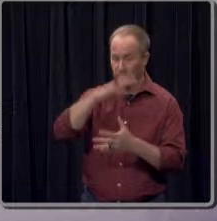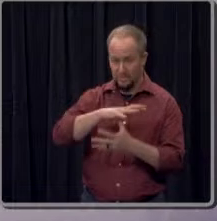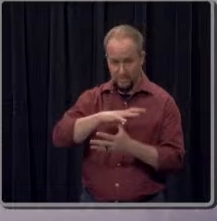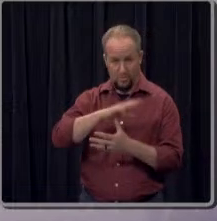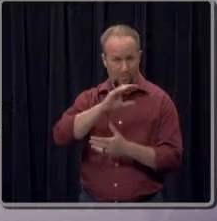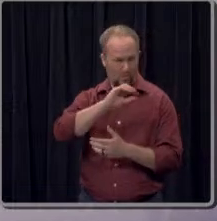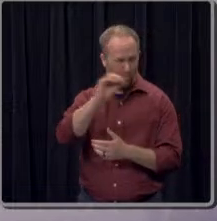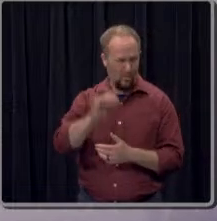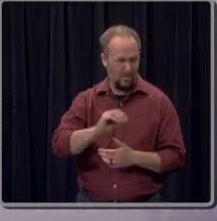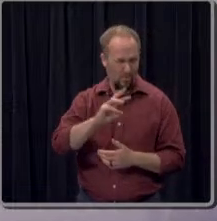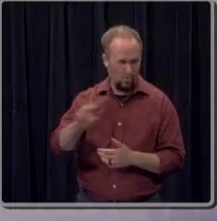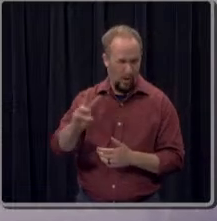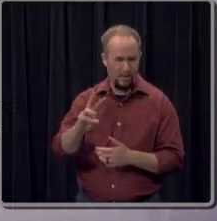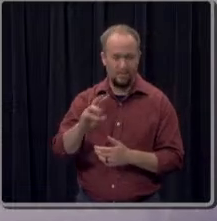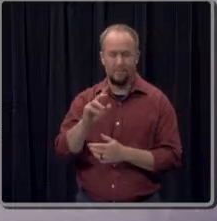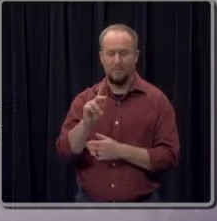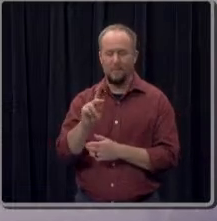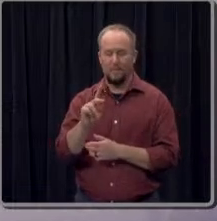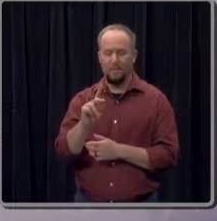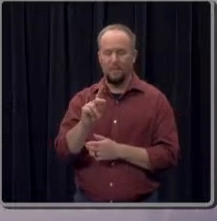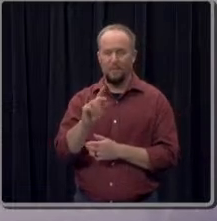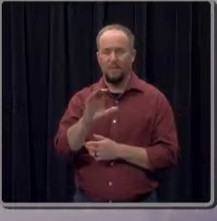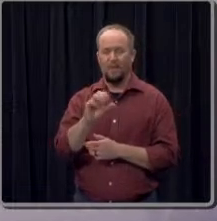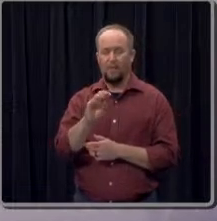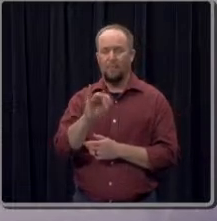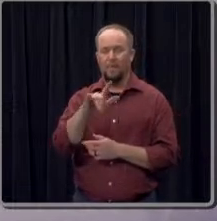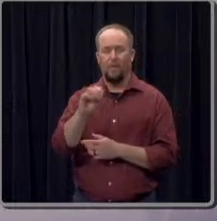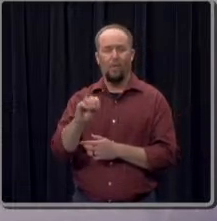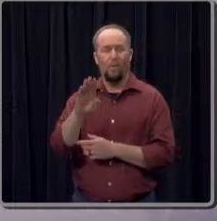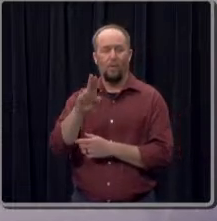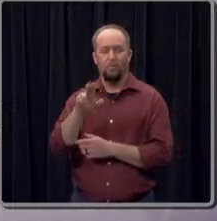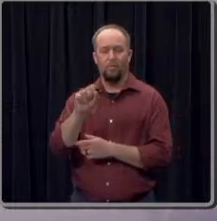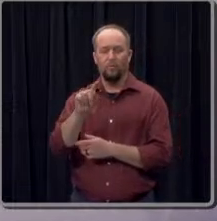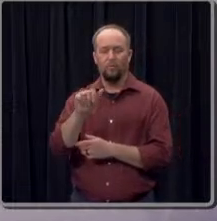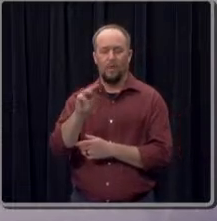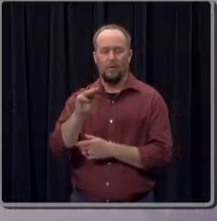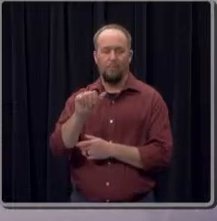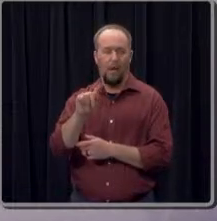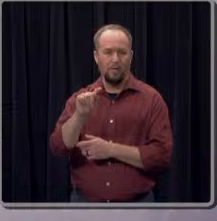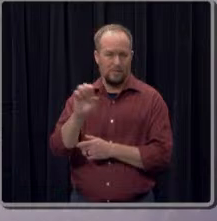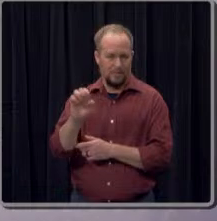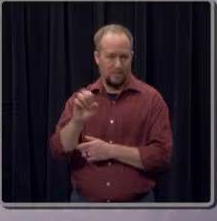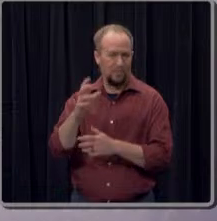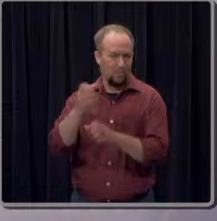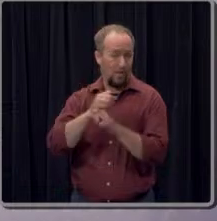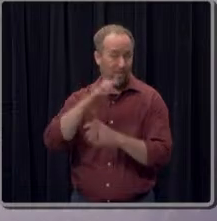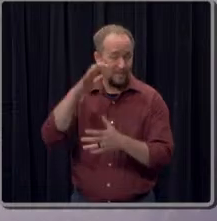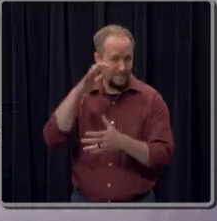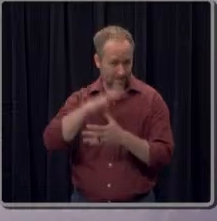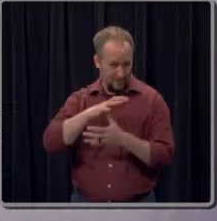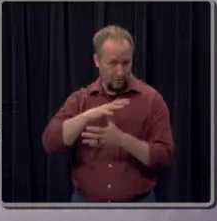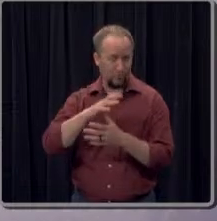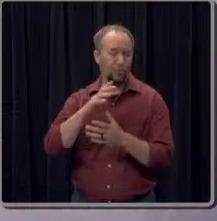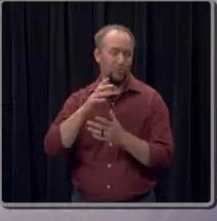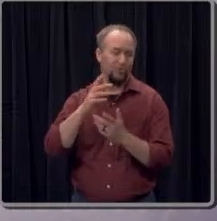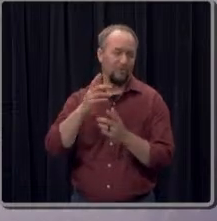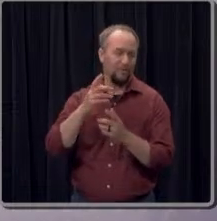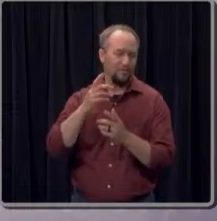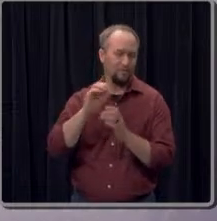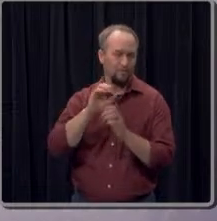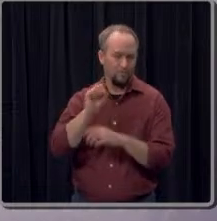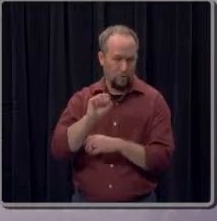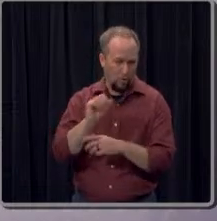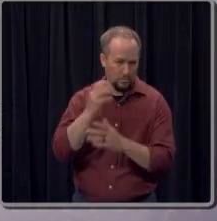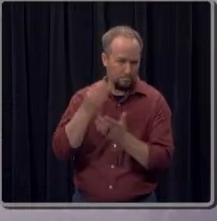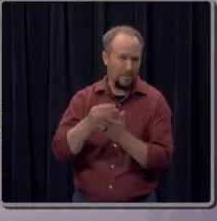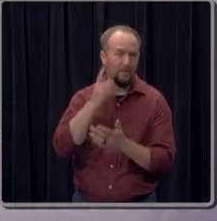Olathe West, Camilo Bustamante, who won the senior scholarship for the whole state of Kansas Head Start. So lots